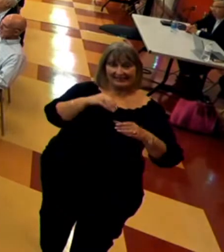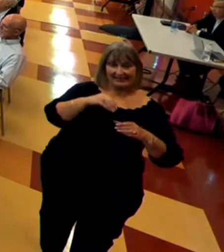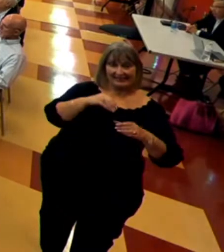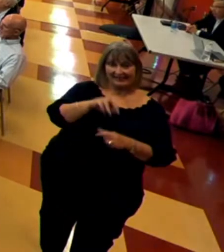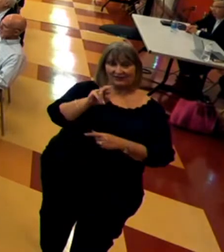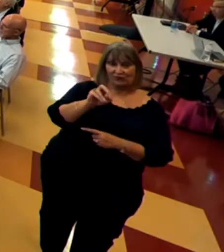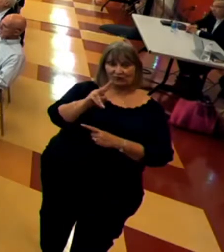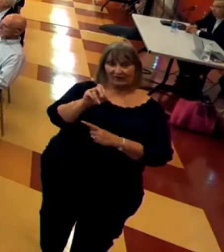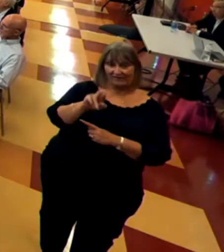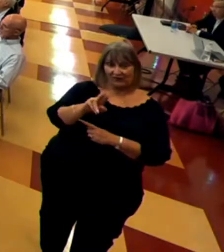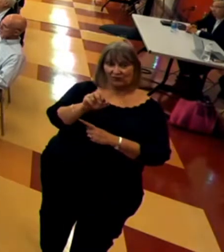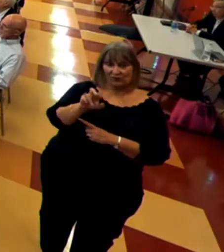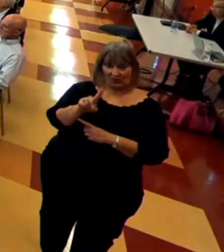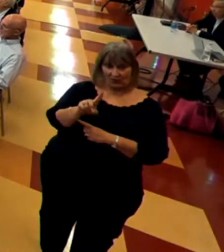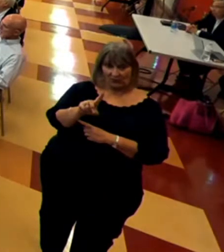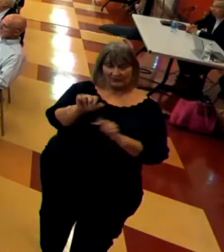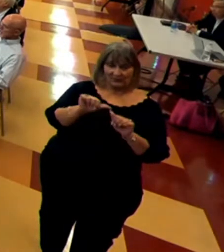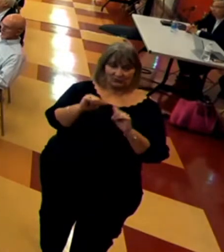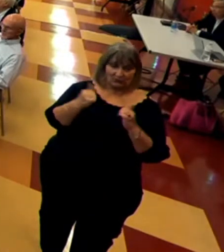Neighborhood Association.